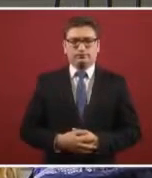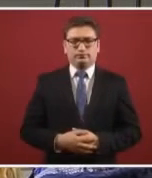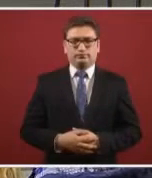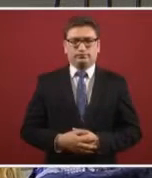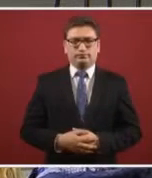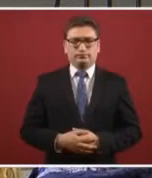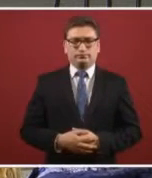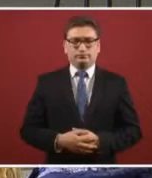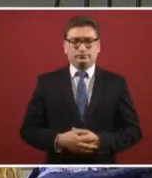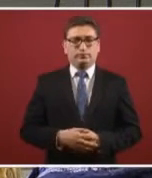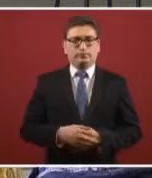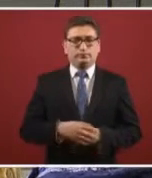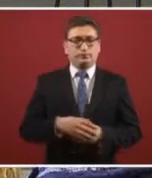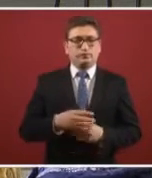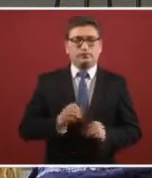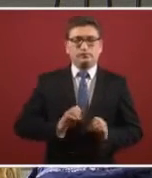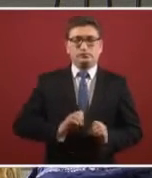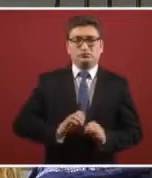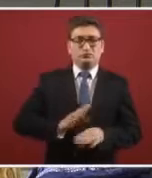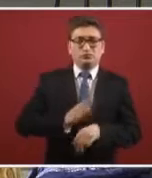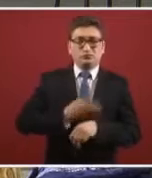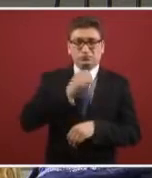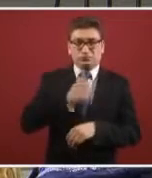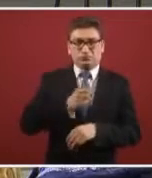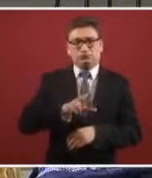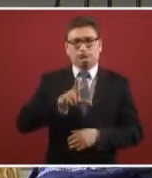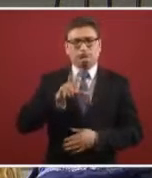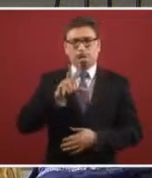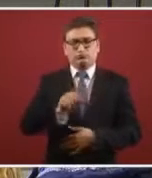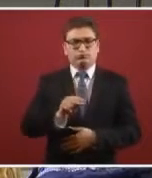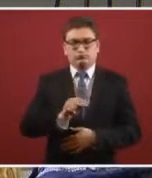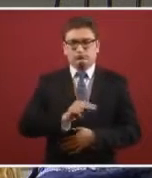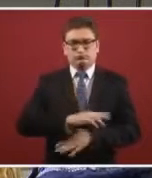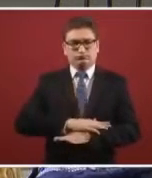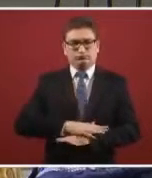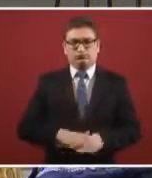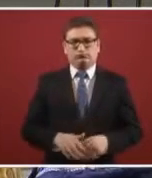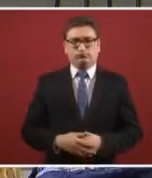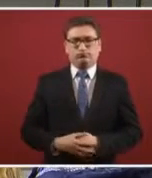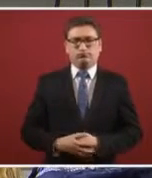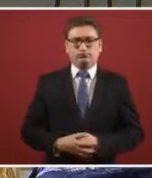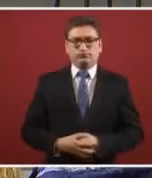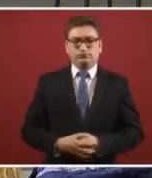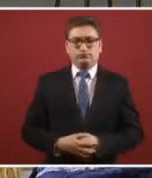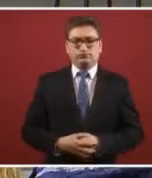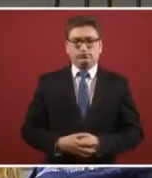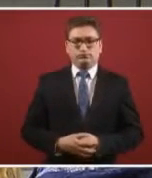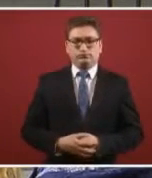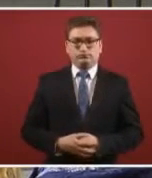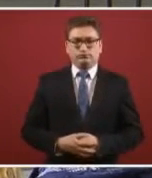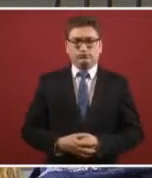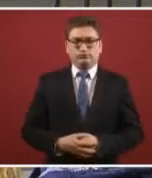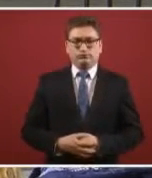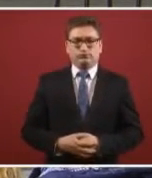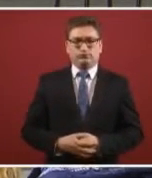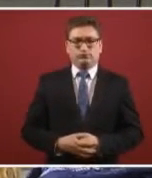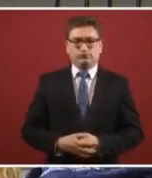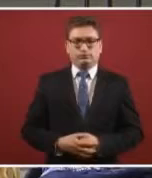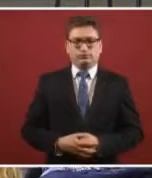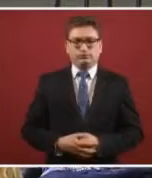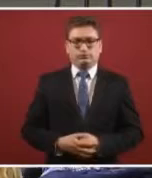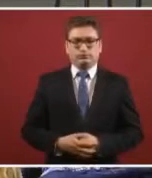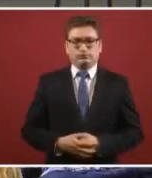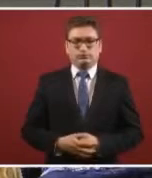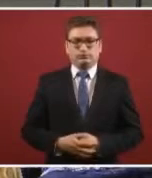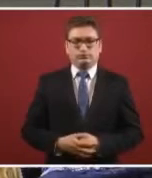hay impunidad. There is no Para impunity nadie. for anyone. Y And se está trabajando en